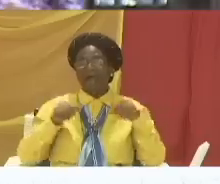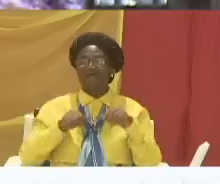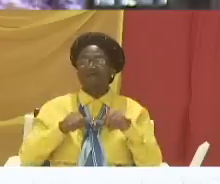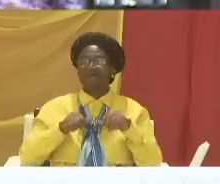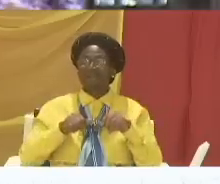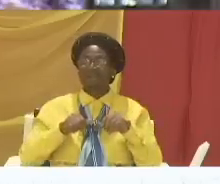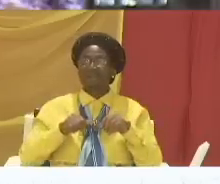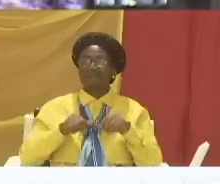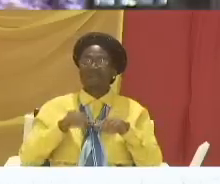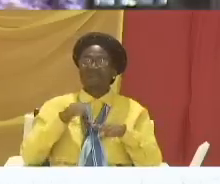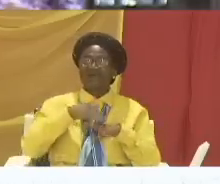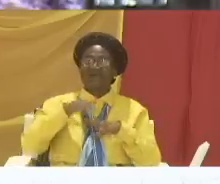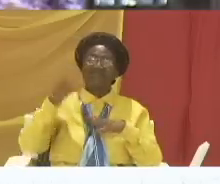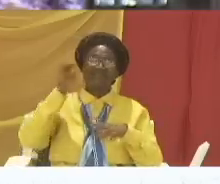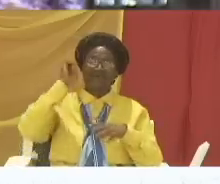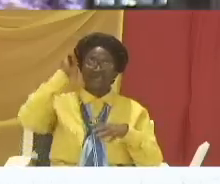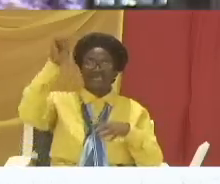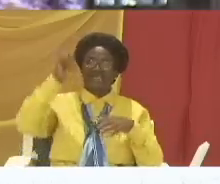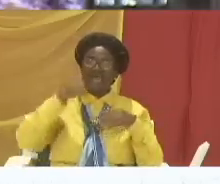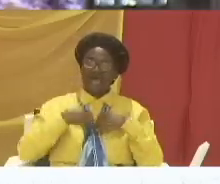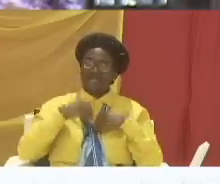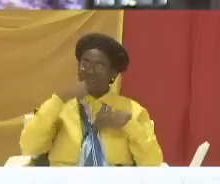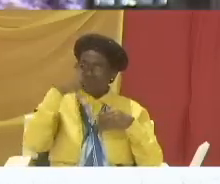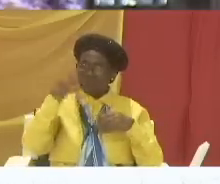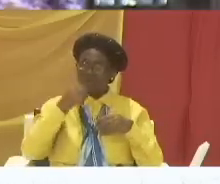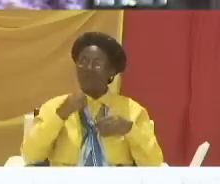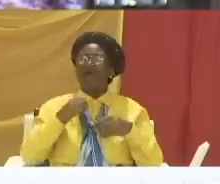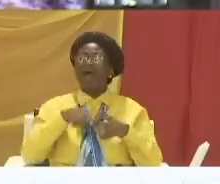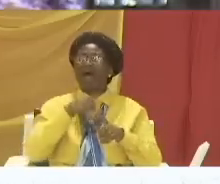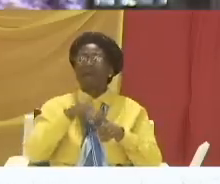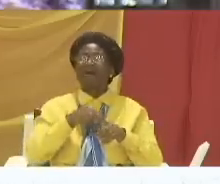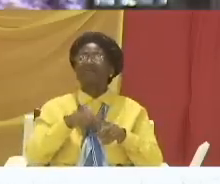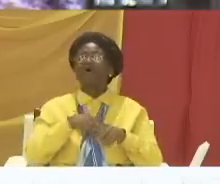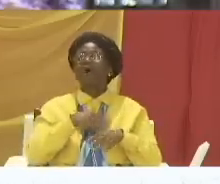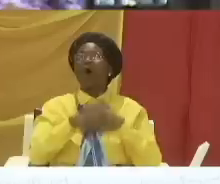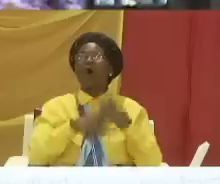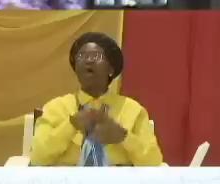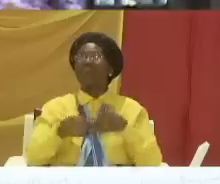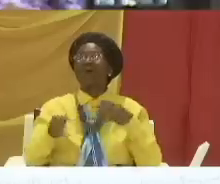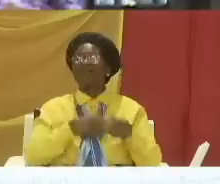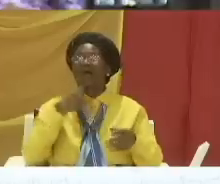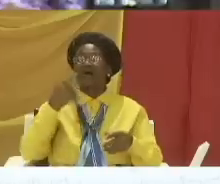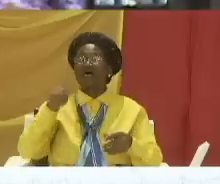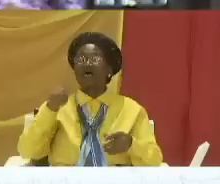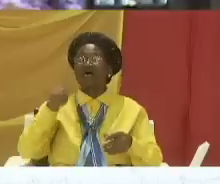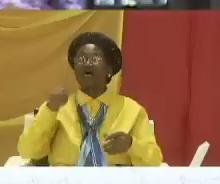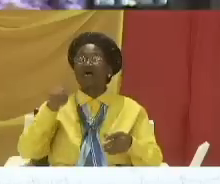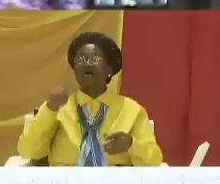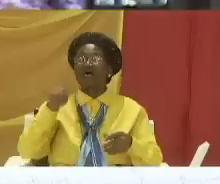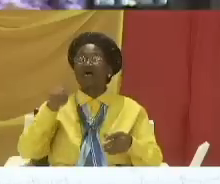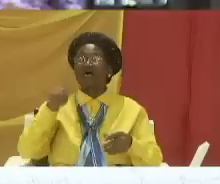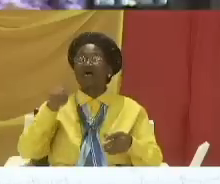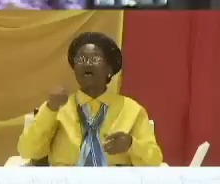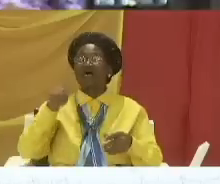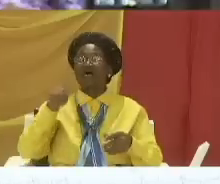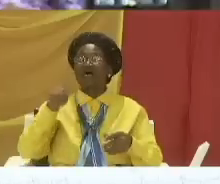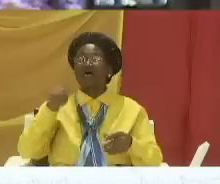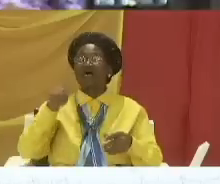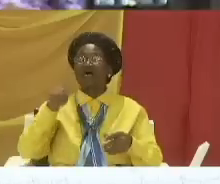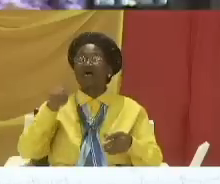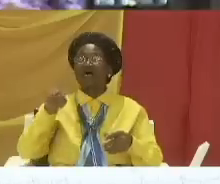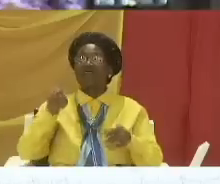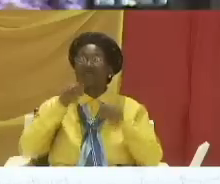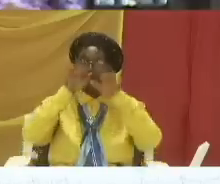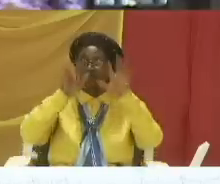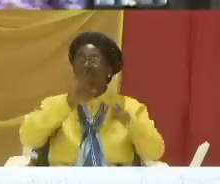After he has spoken about all manners of blessings, he went on to say in verse